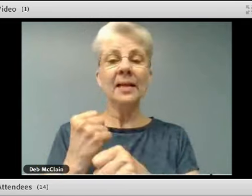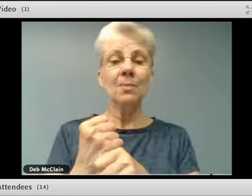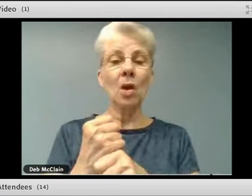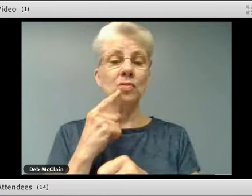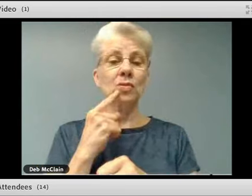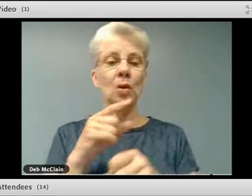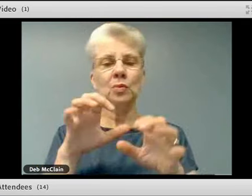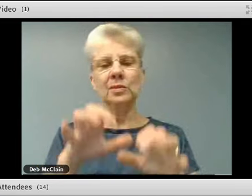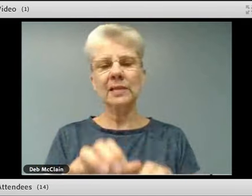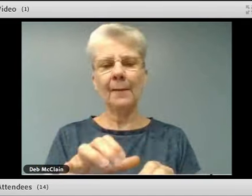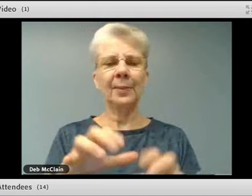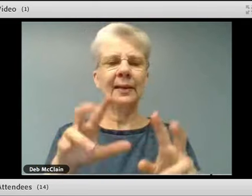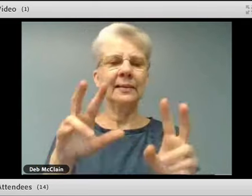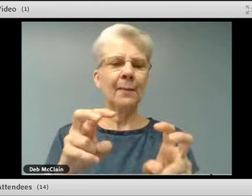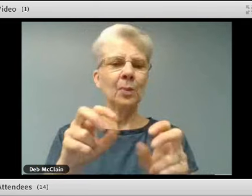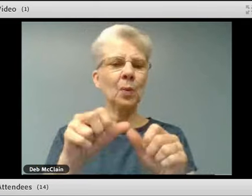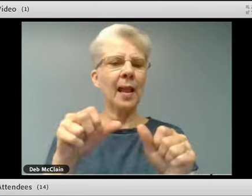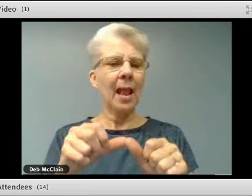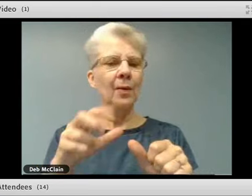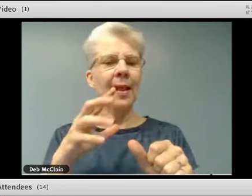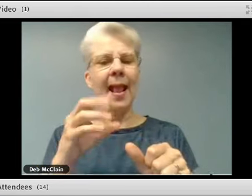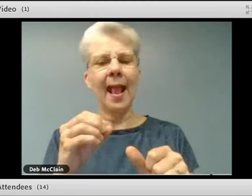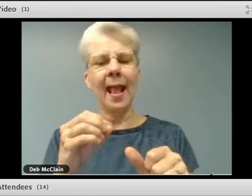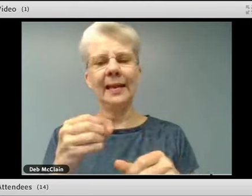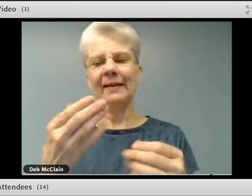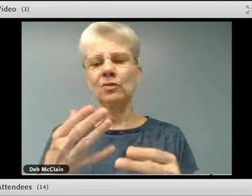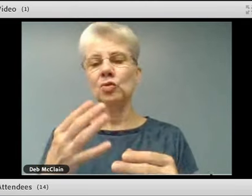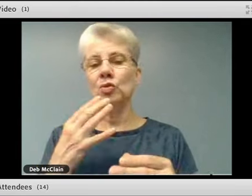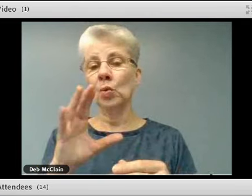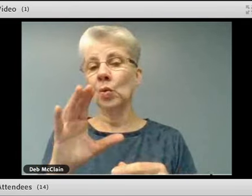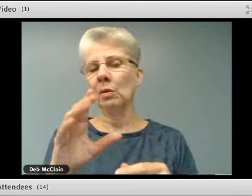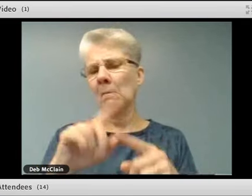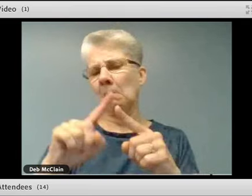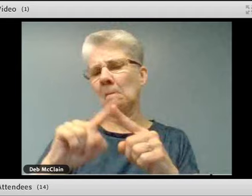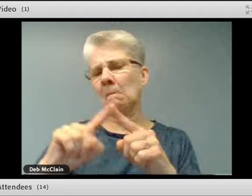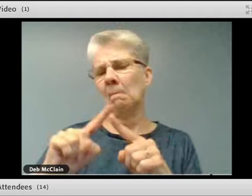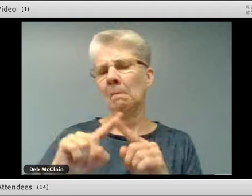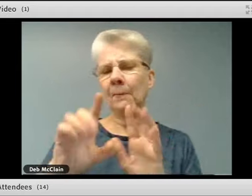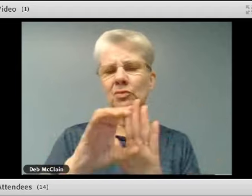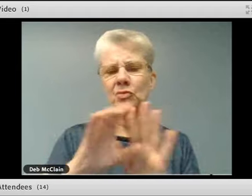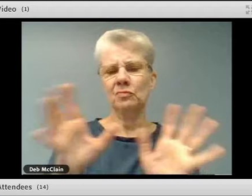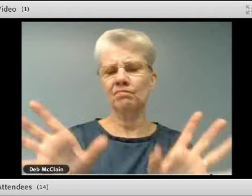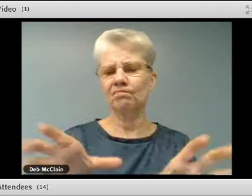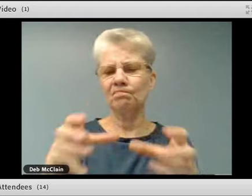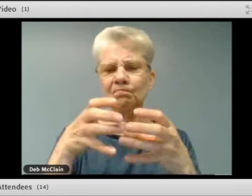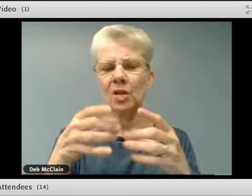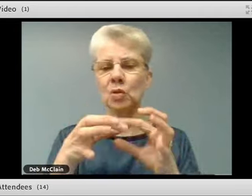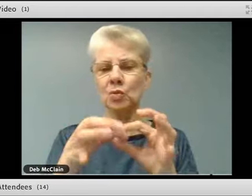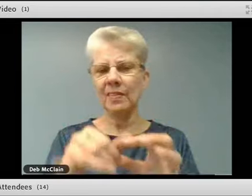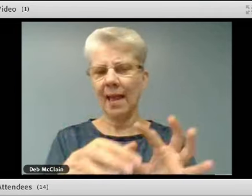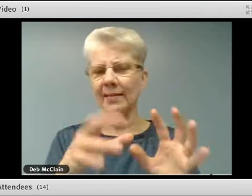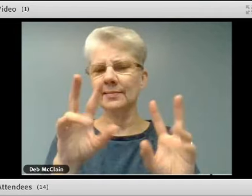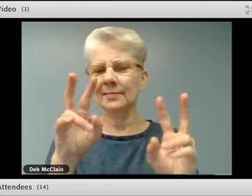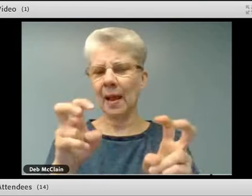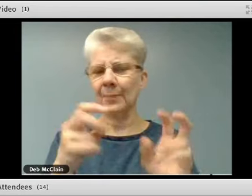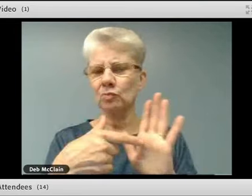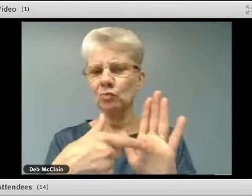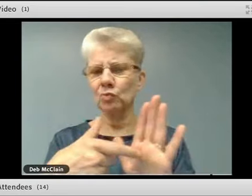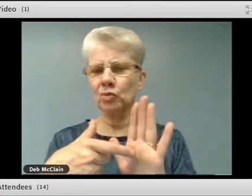type in a topical area and it gives you a collage of images related to that topic. So